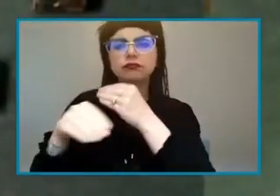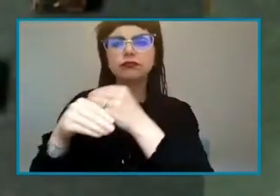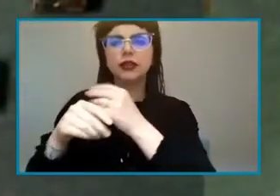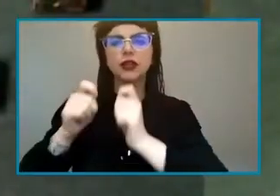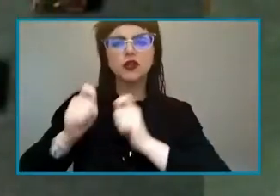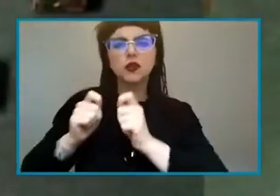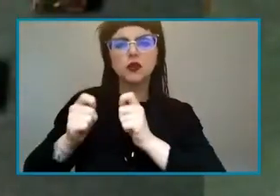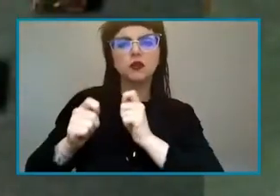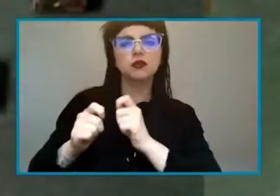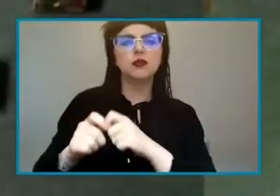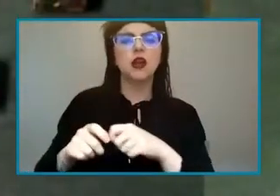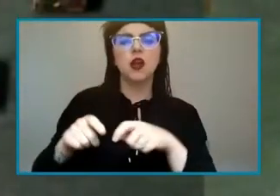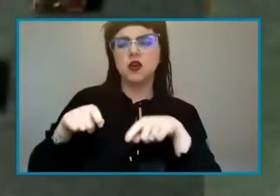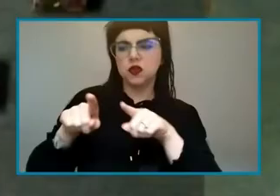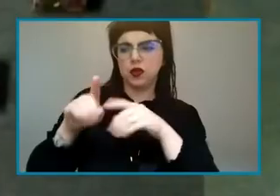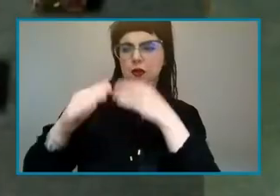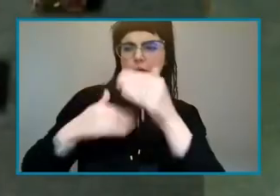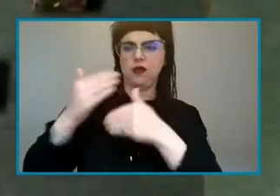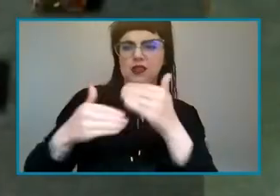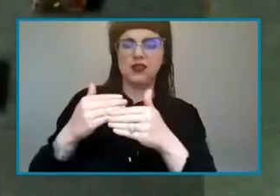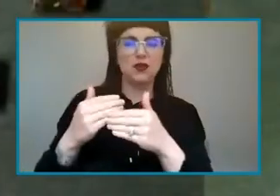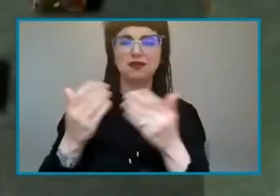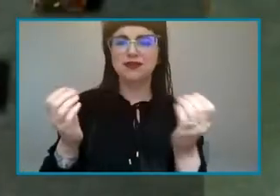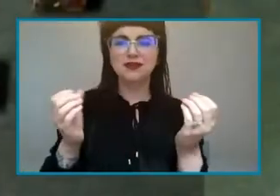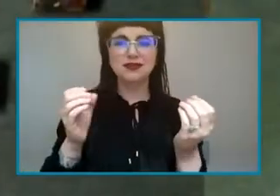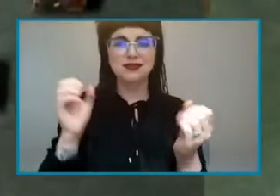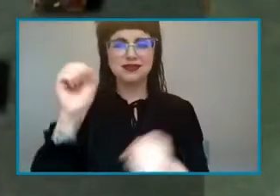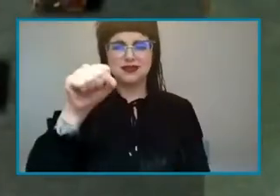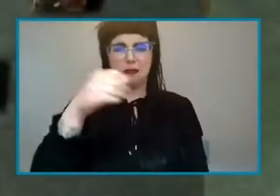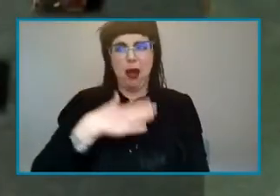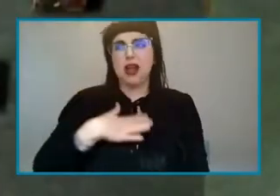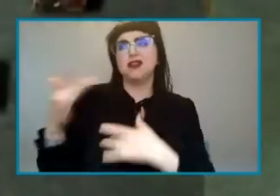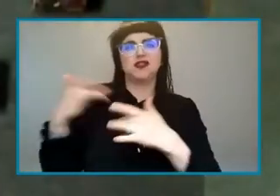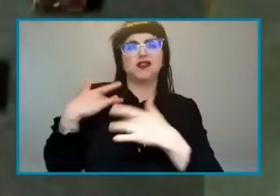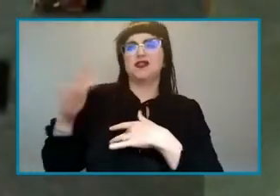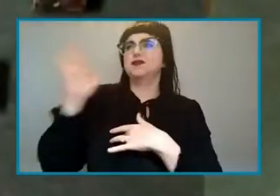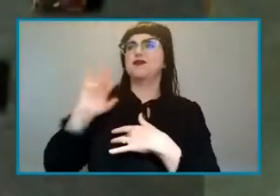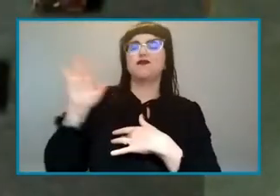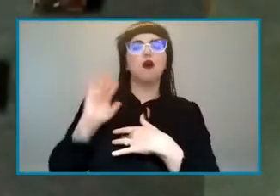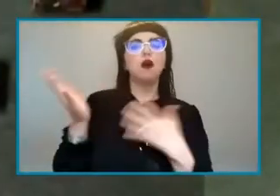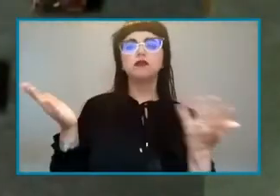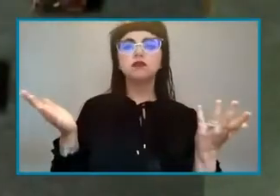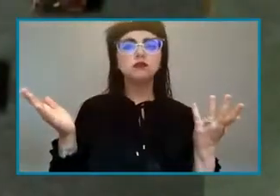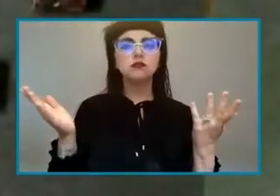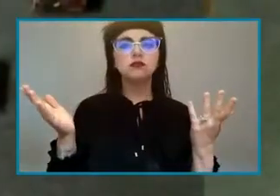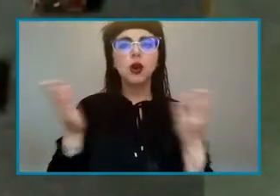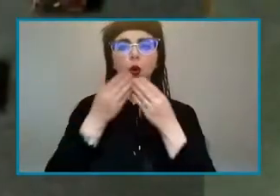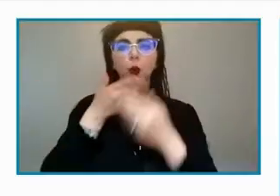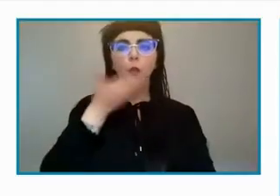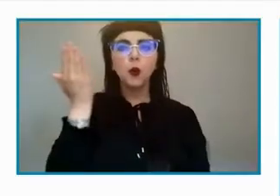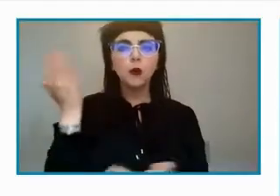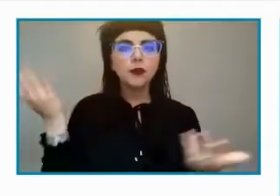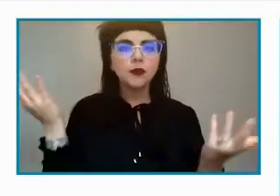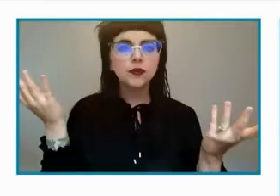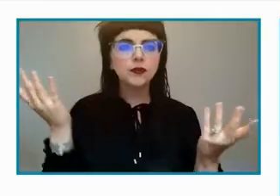no foundation for my worry about everything would be solid and in stone the minute we said it.